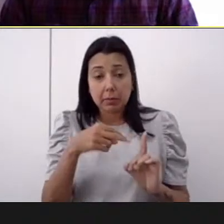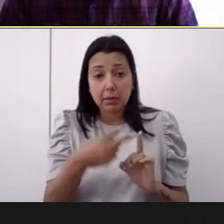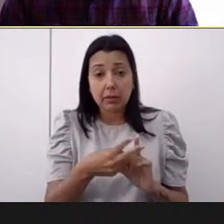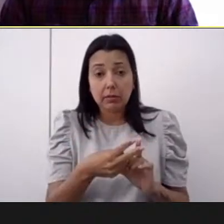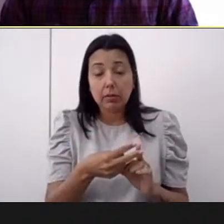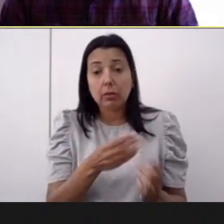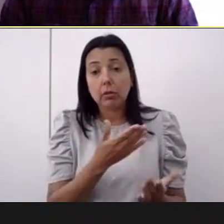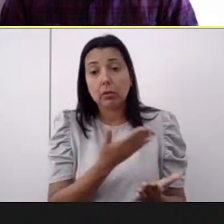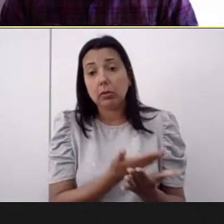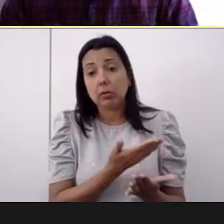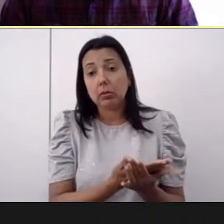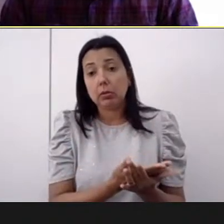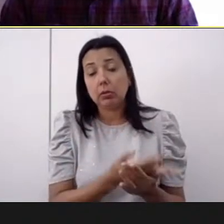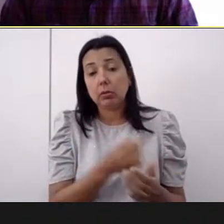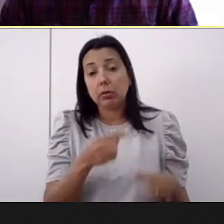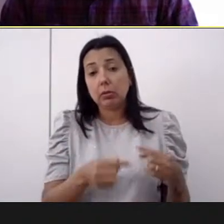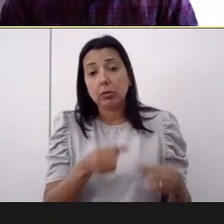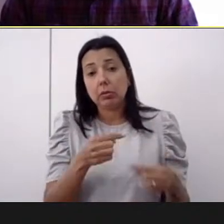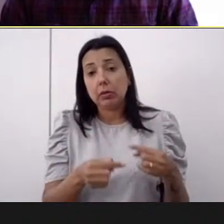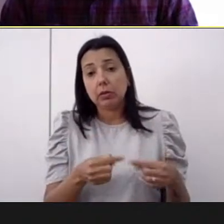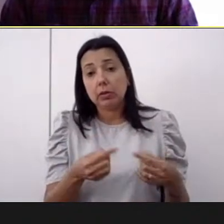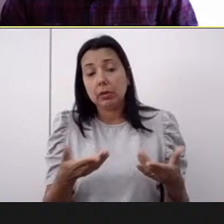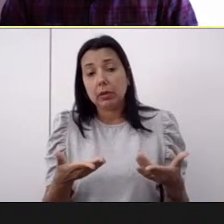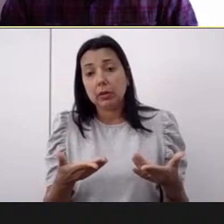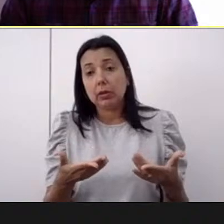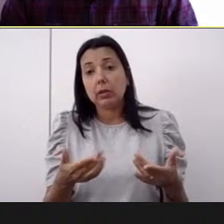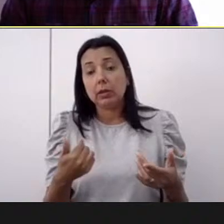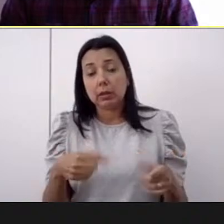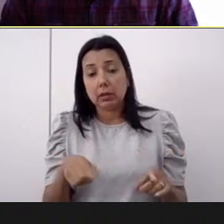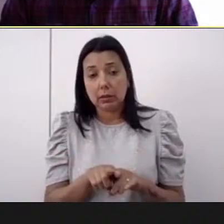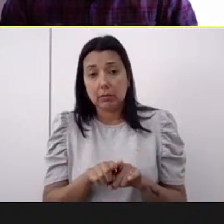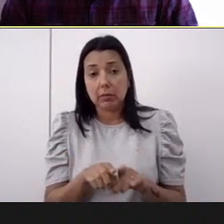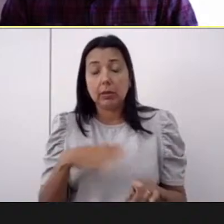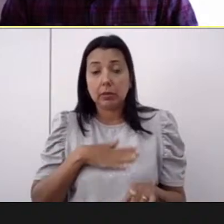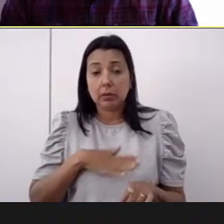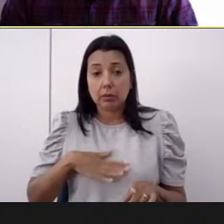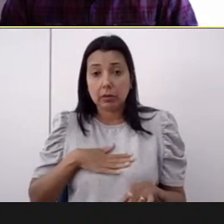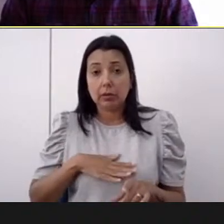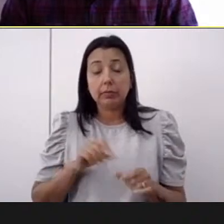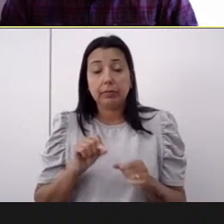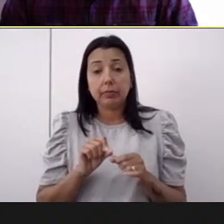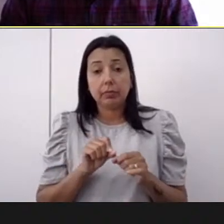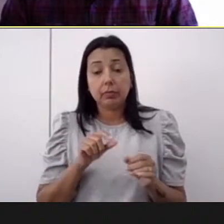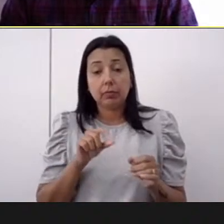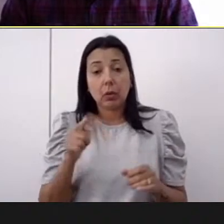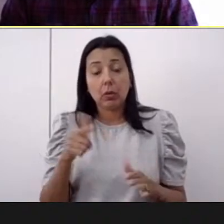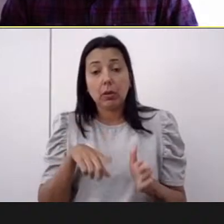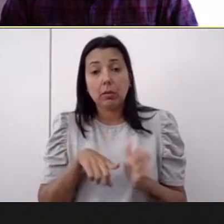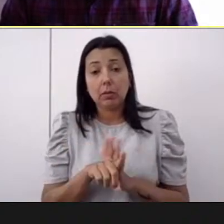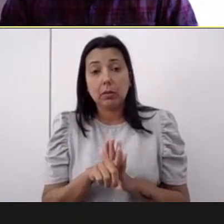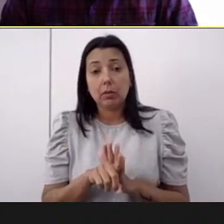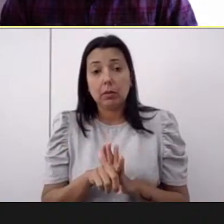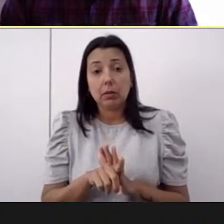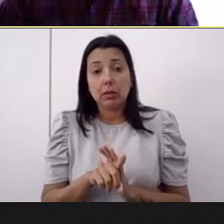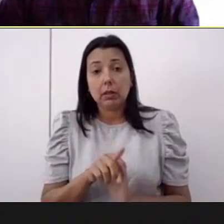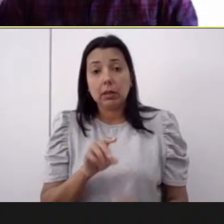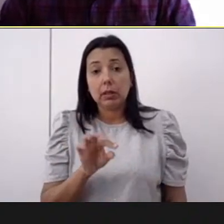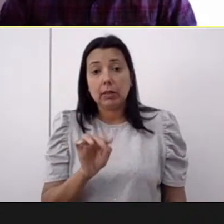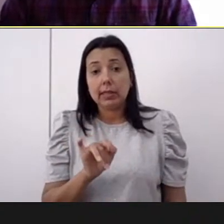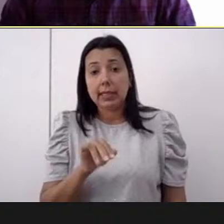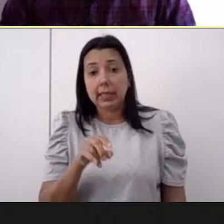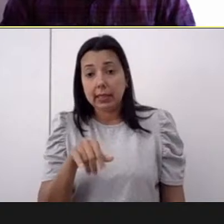And I would also like to ask another question to Thierry. Meanwhile, Ève